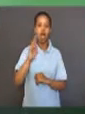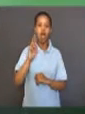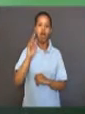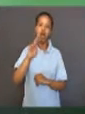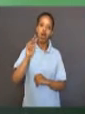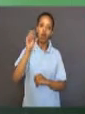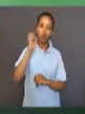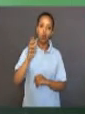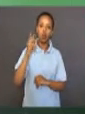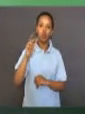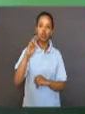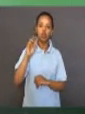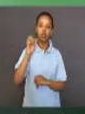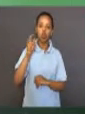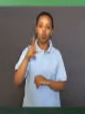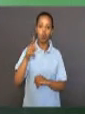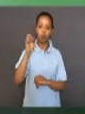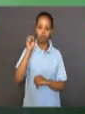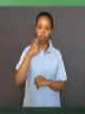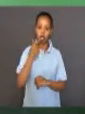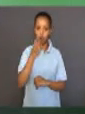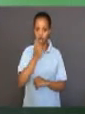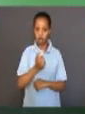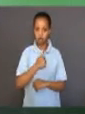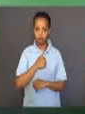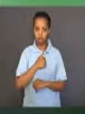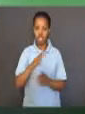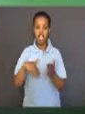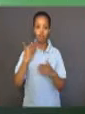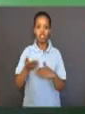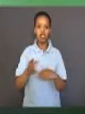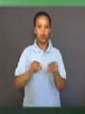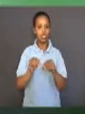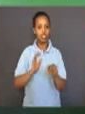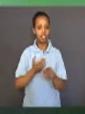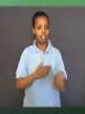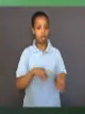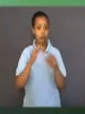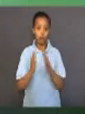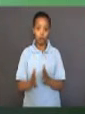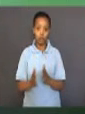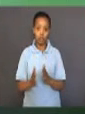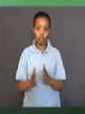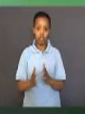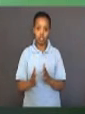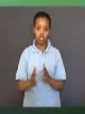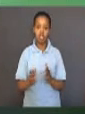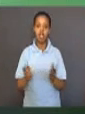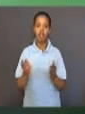For our next activity, students, can you explain the difference between